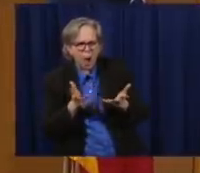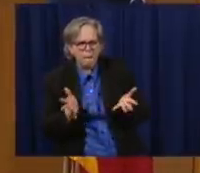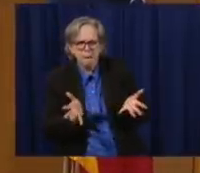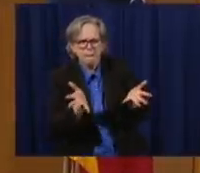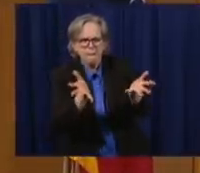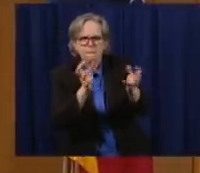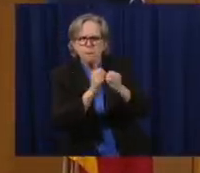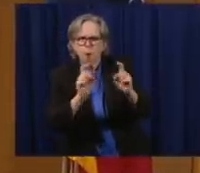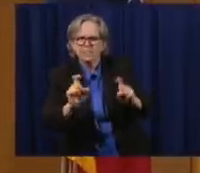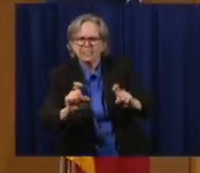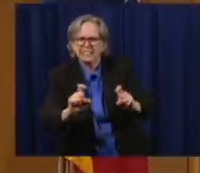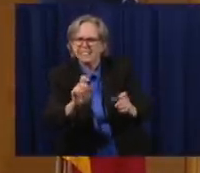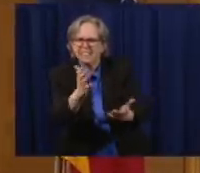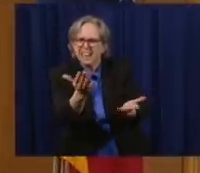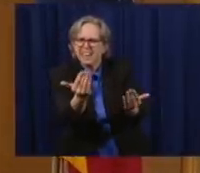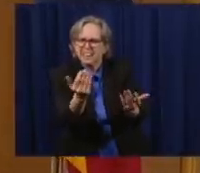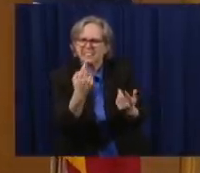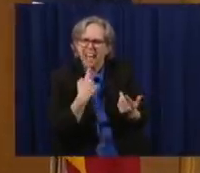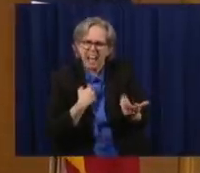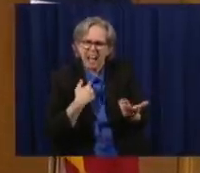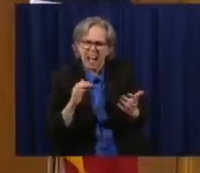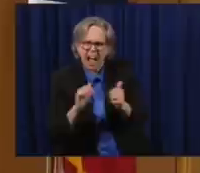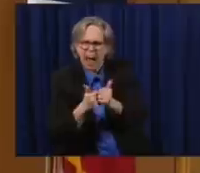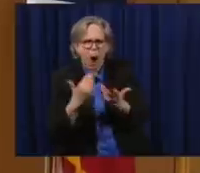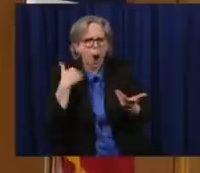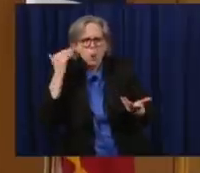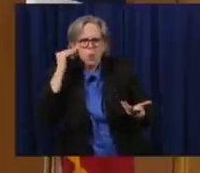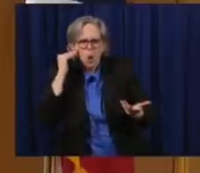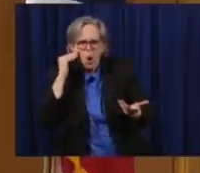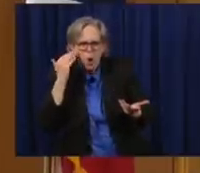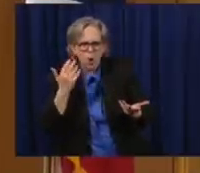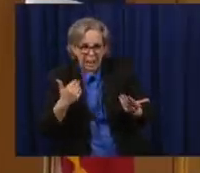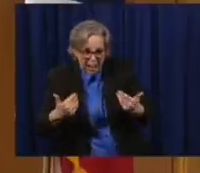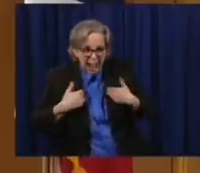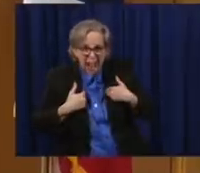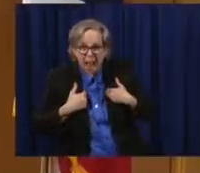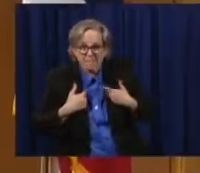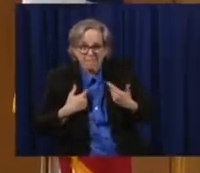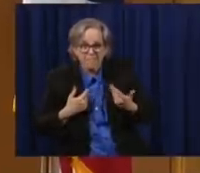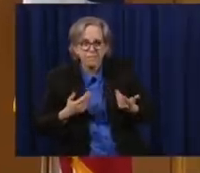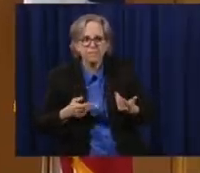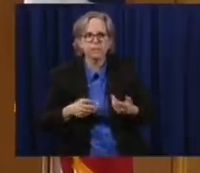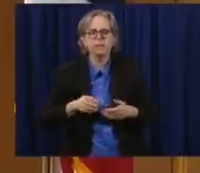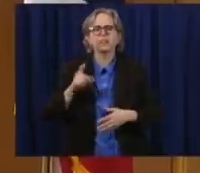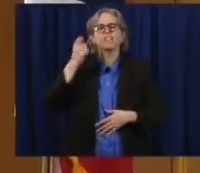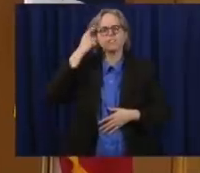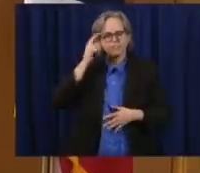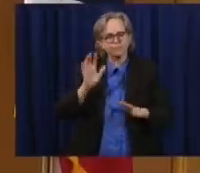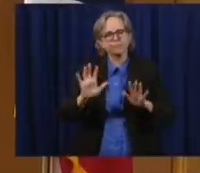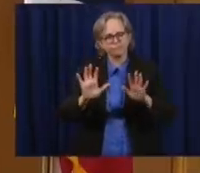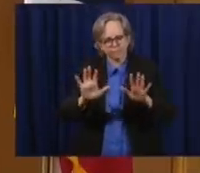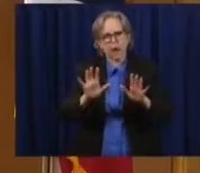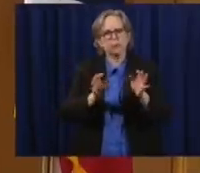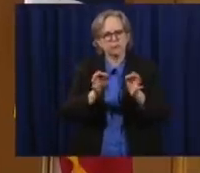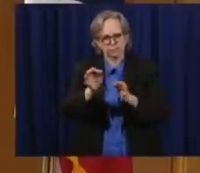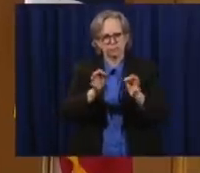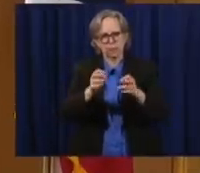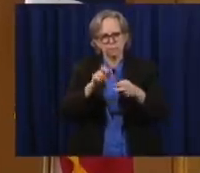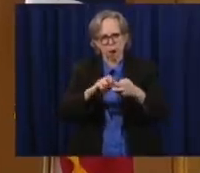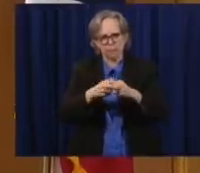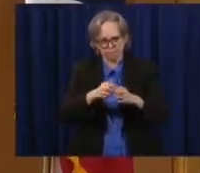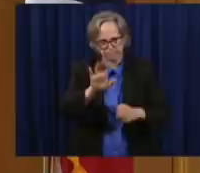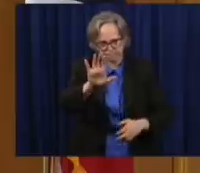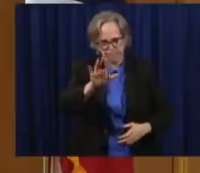sorry. And how are we going to know that we're there? Let me describe the problem as I see it as